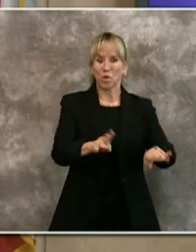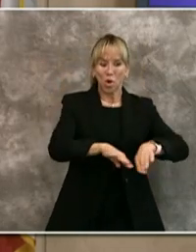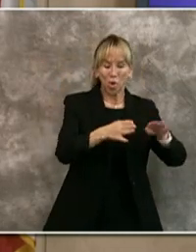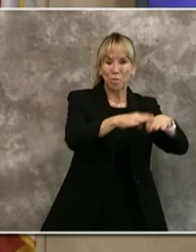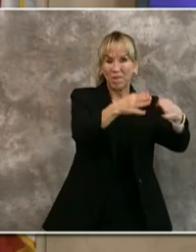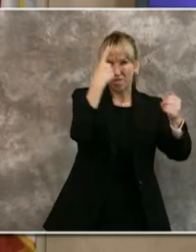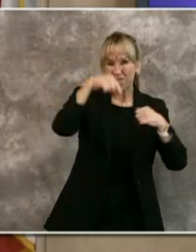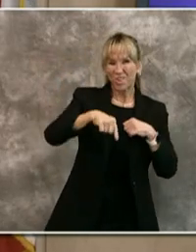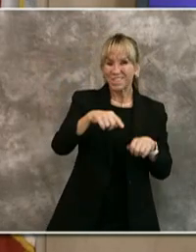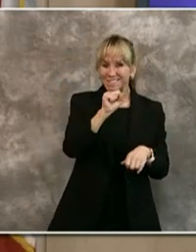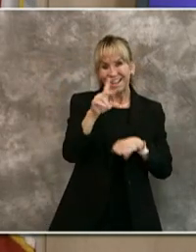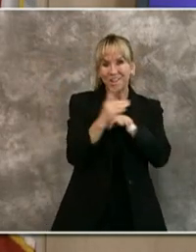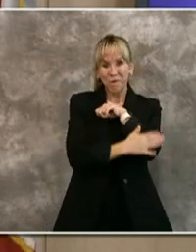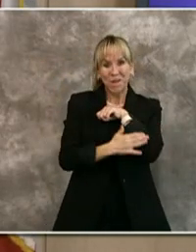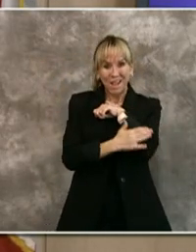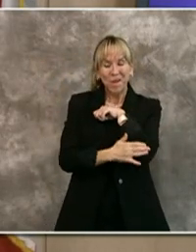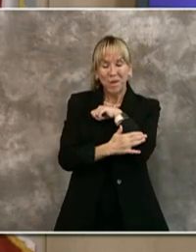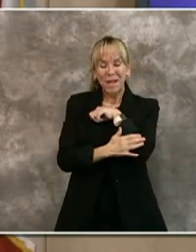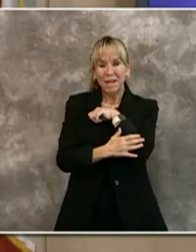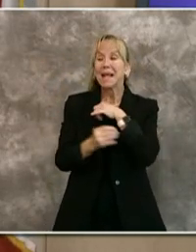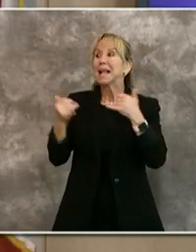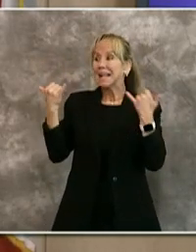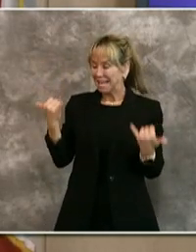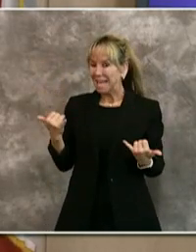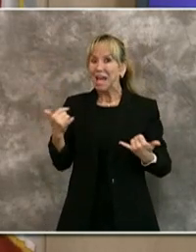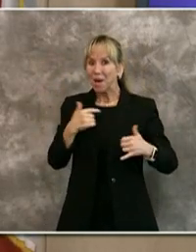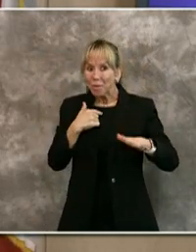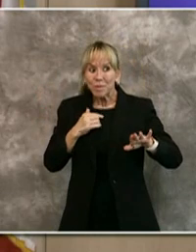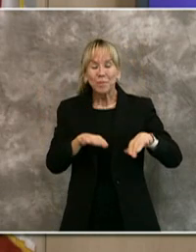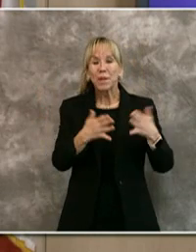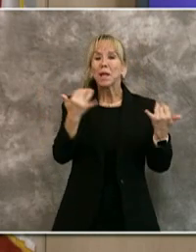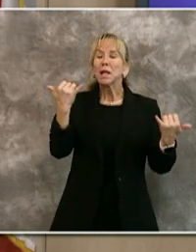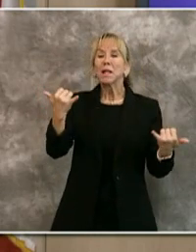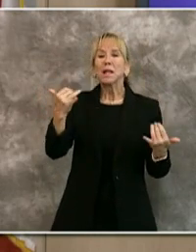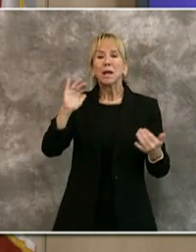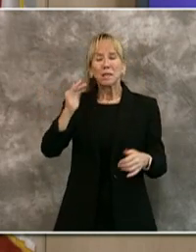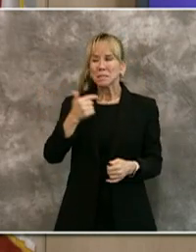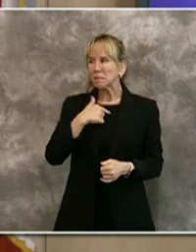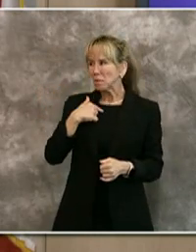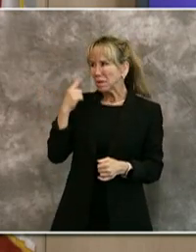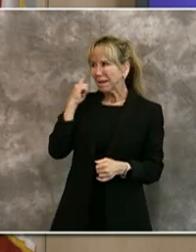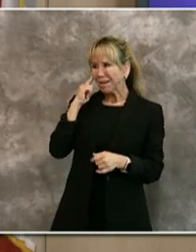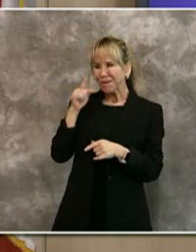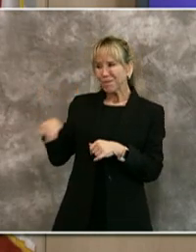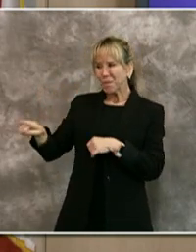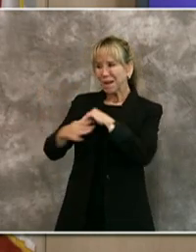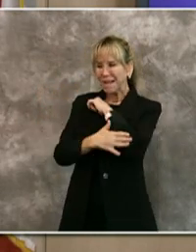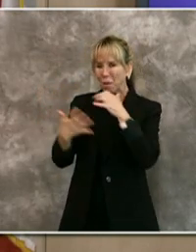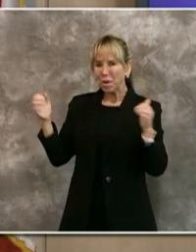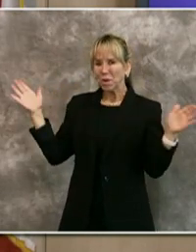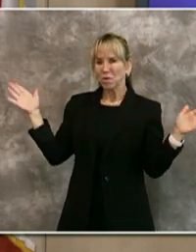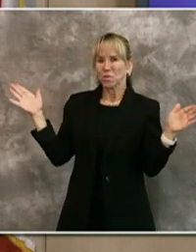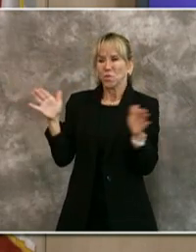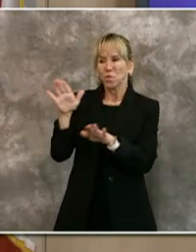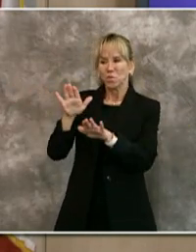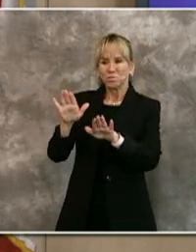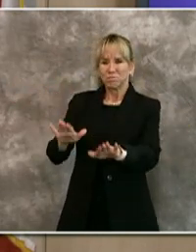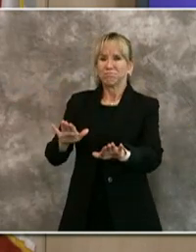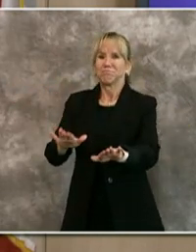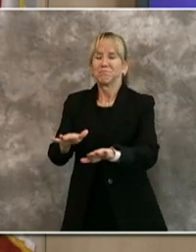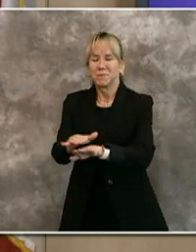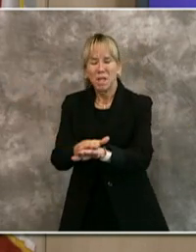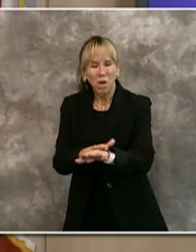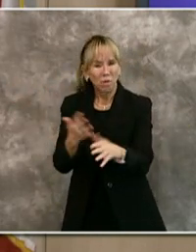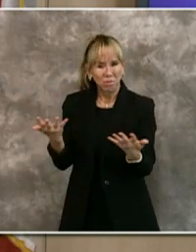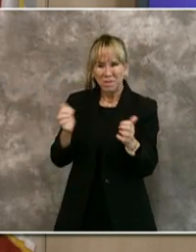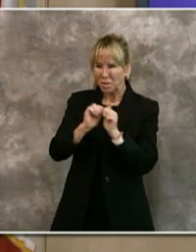this county, and now it seems like we're hearing efforts from the county to sort of slow that down. I mean, how do you reconcile